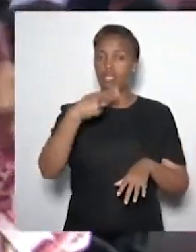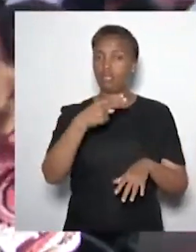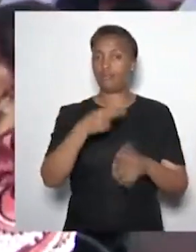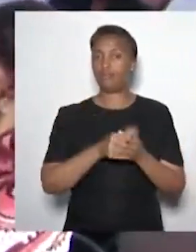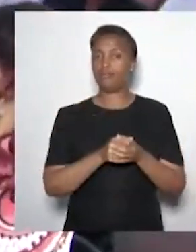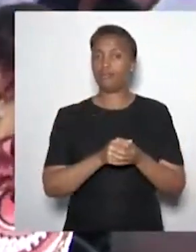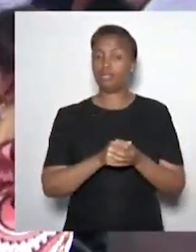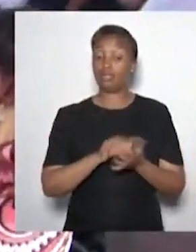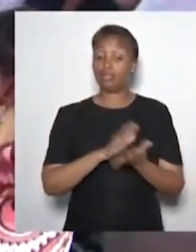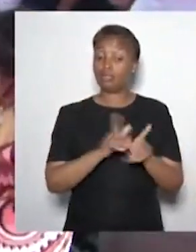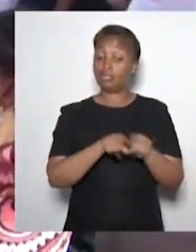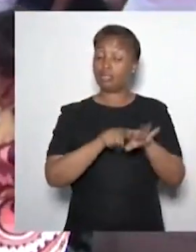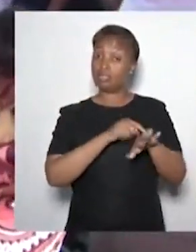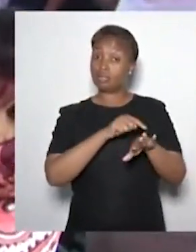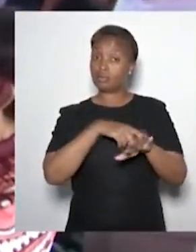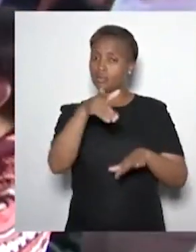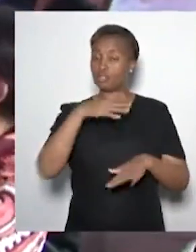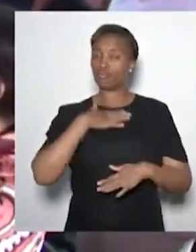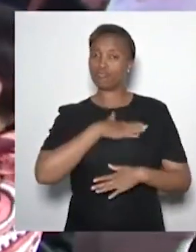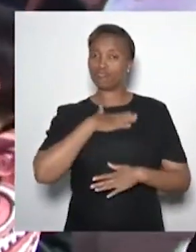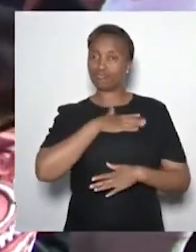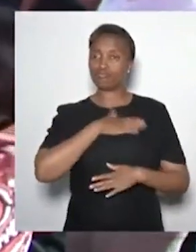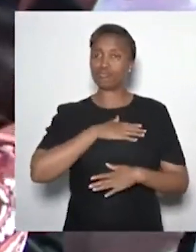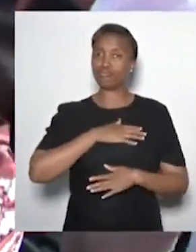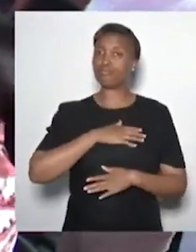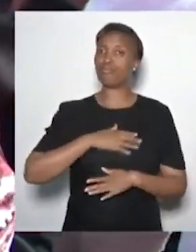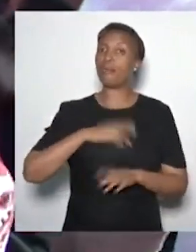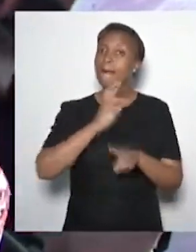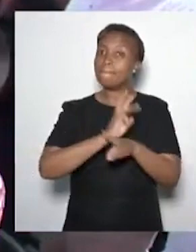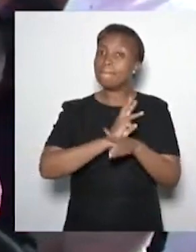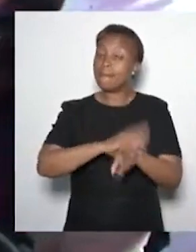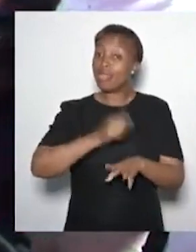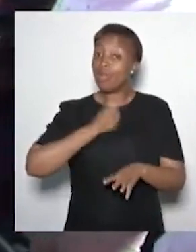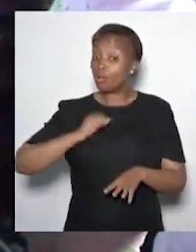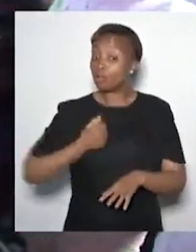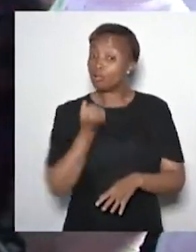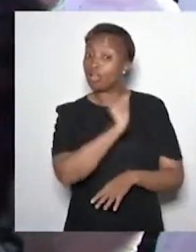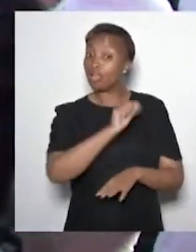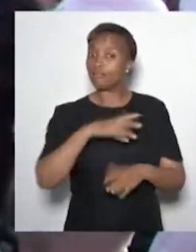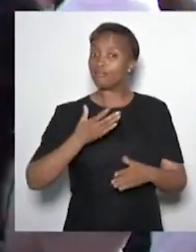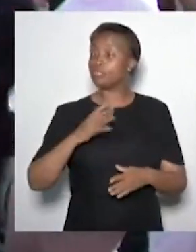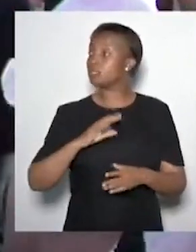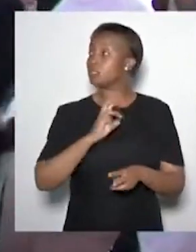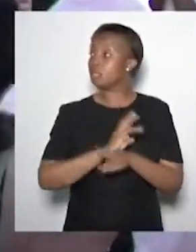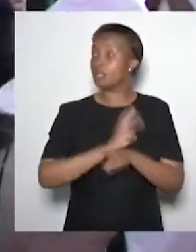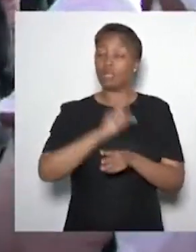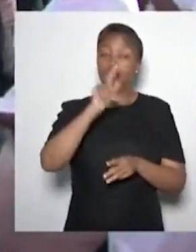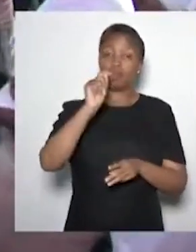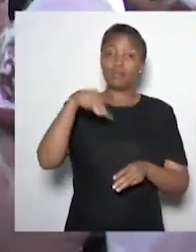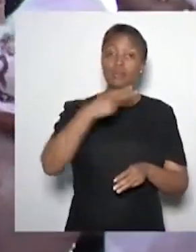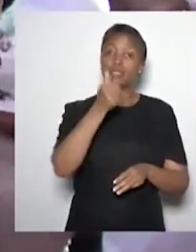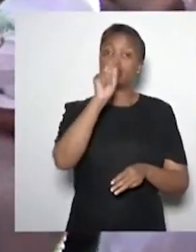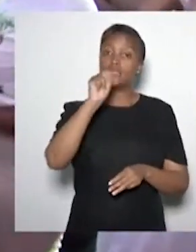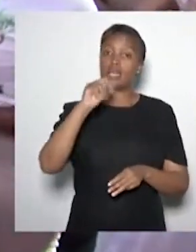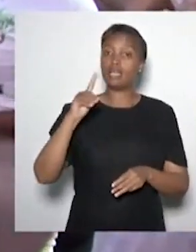And at the same time, as we appreciate our mother, Mama Tandi Maswa. Come on, let's give the Lord a big hand.